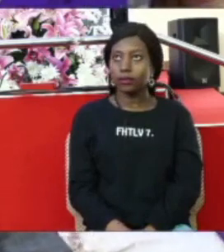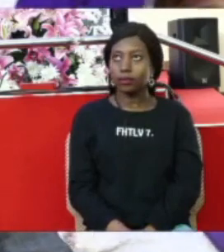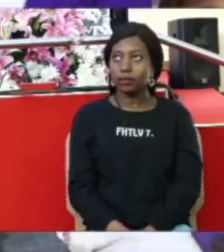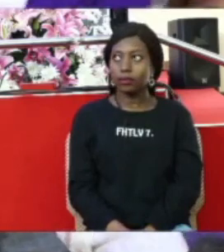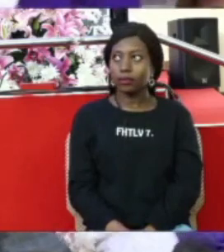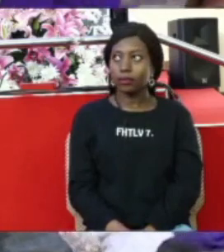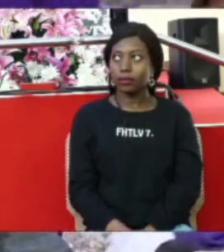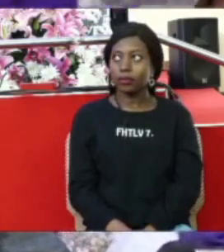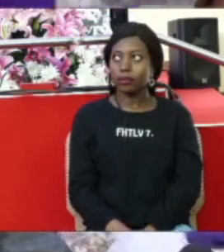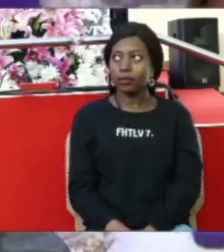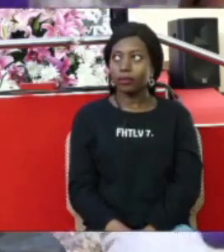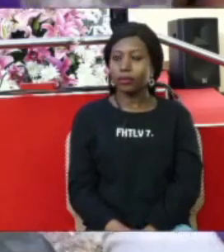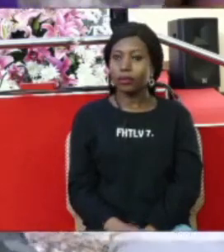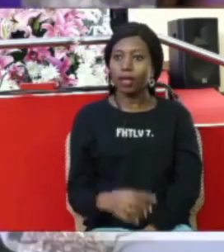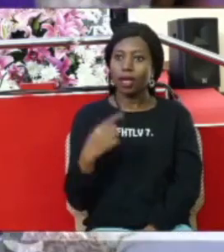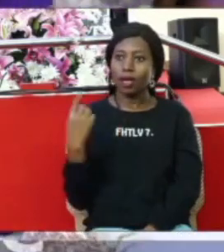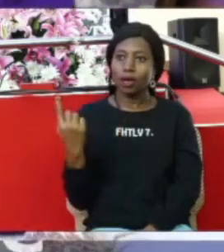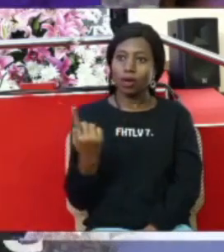Only